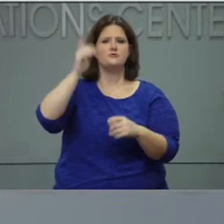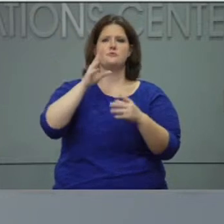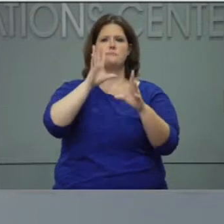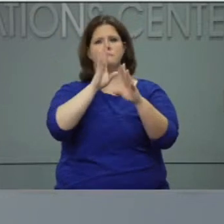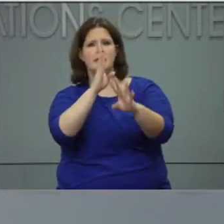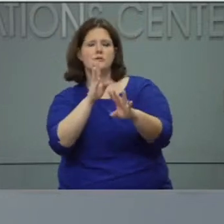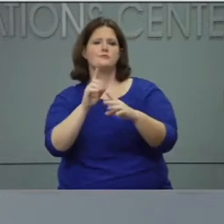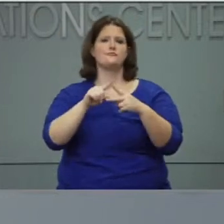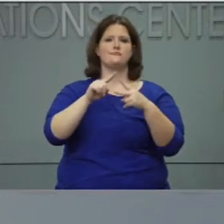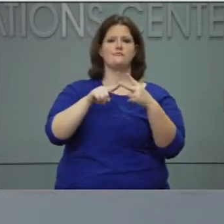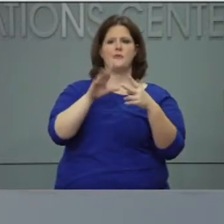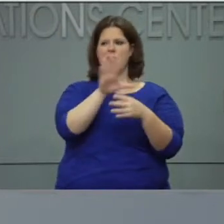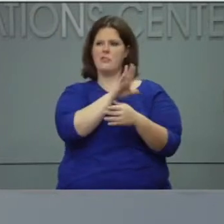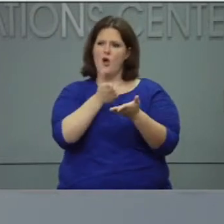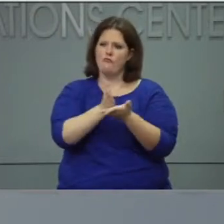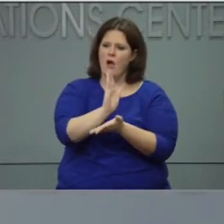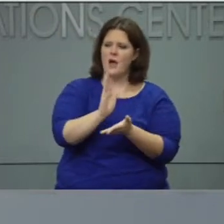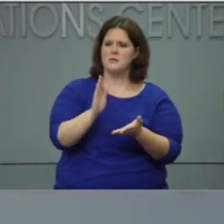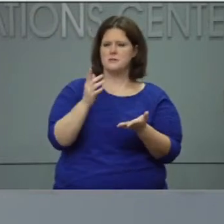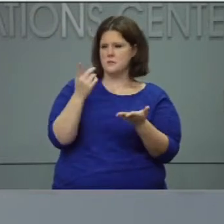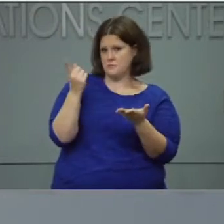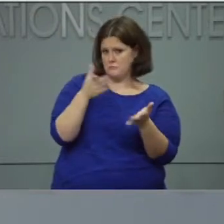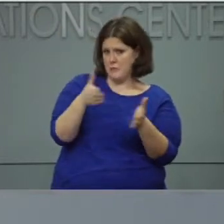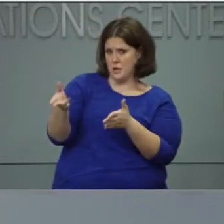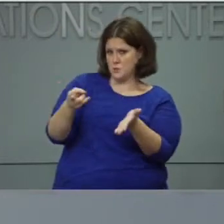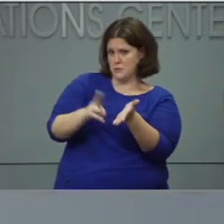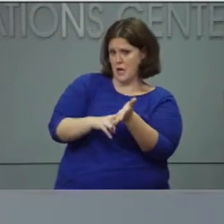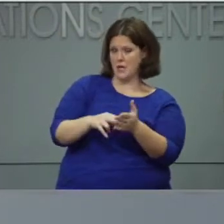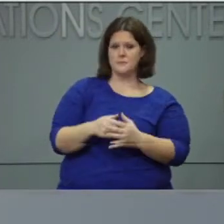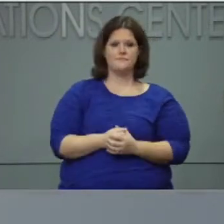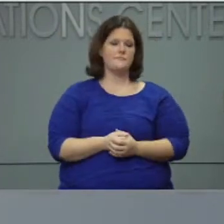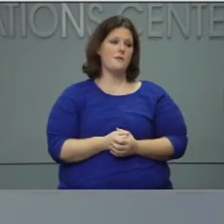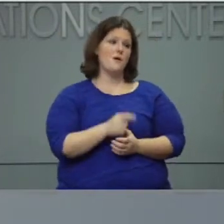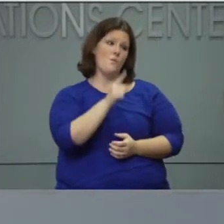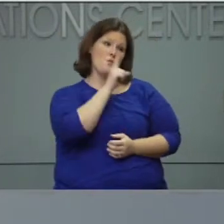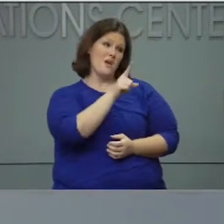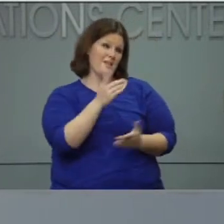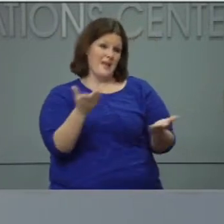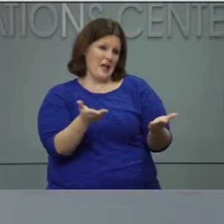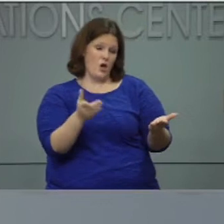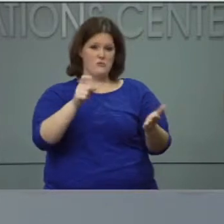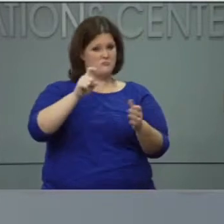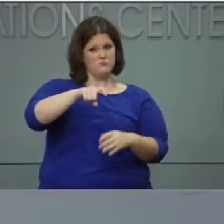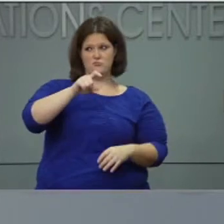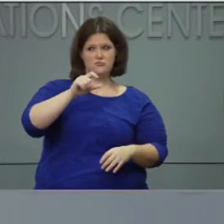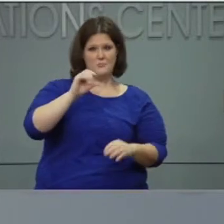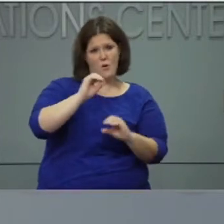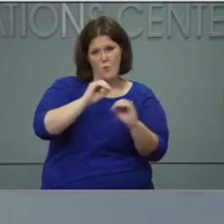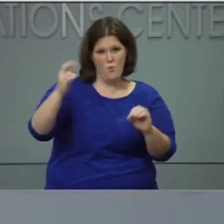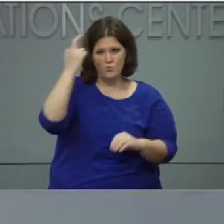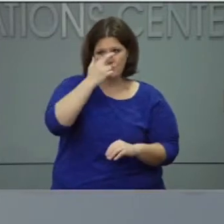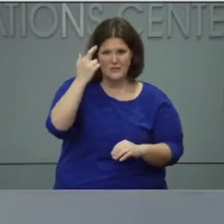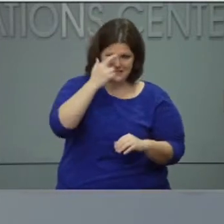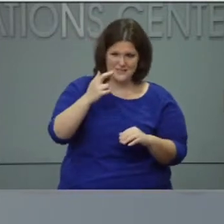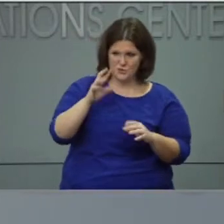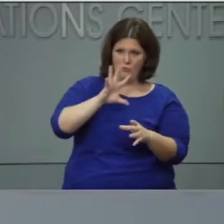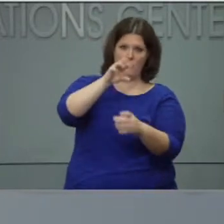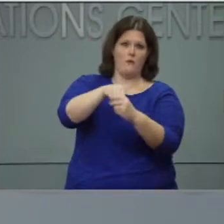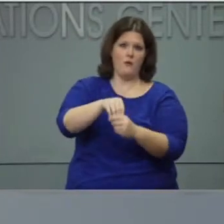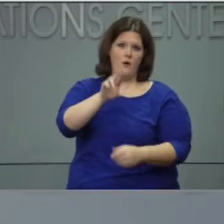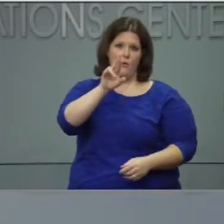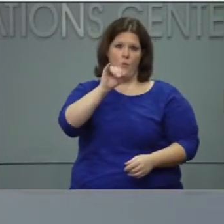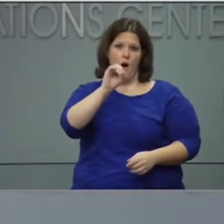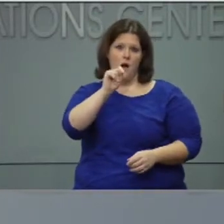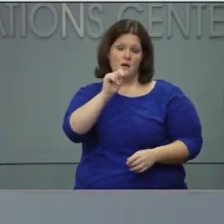plan on signing it if it gets to your desk. Well, we should not have riots, and people who take part in riots